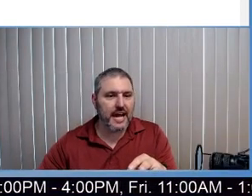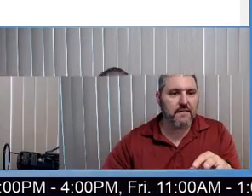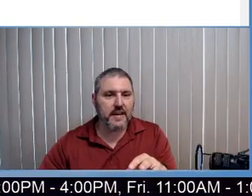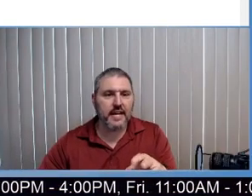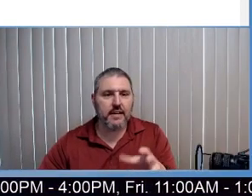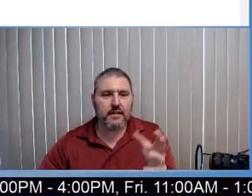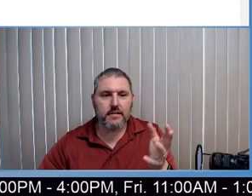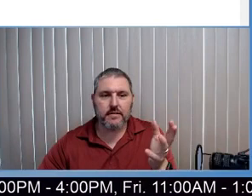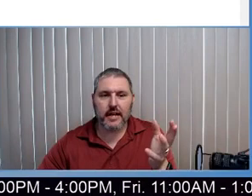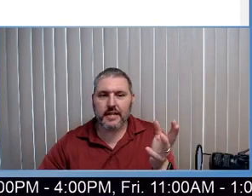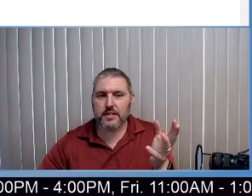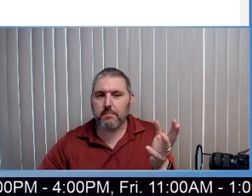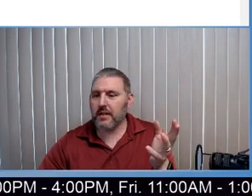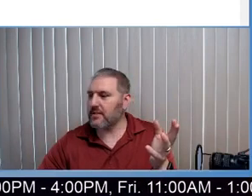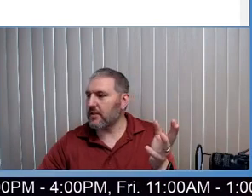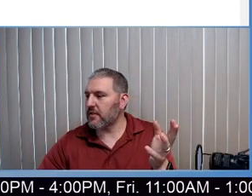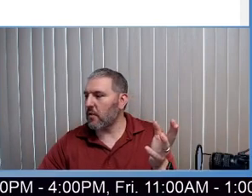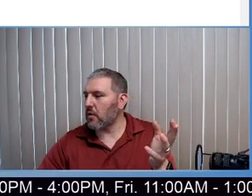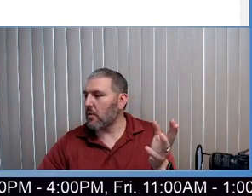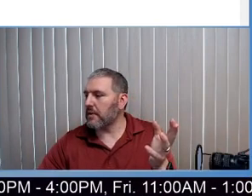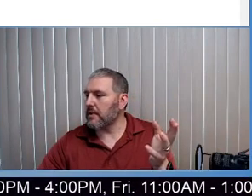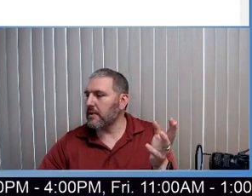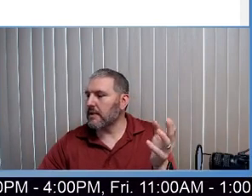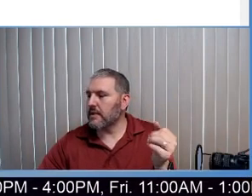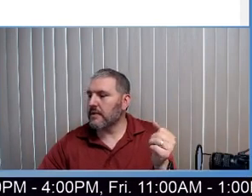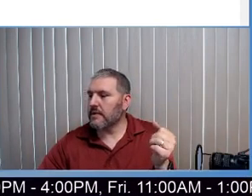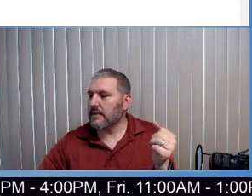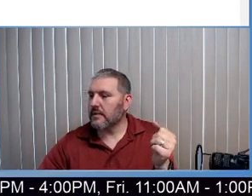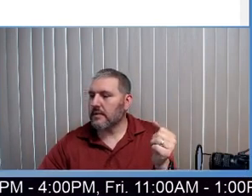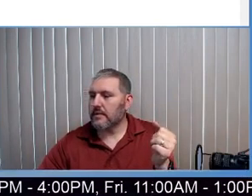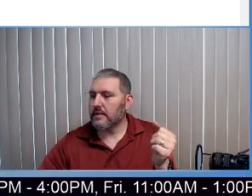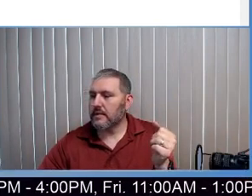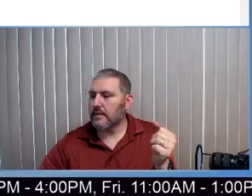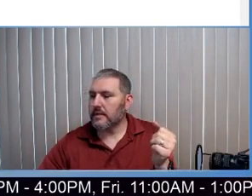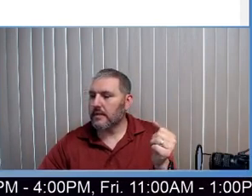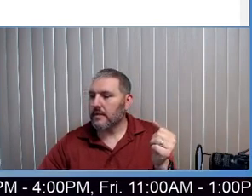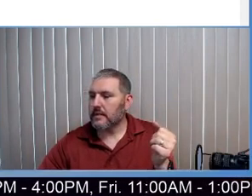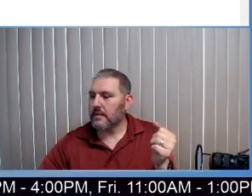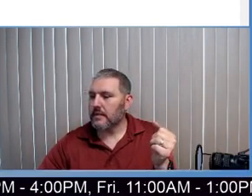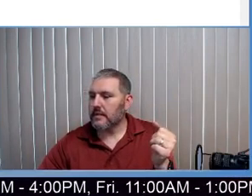Birchwood Cafe. Yeah, they just busted their door open.